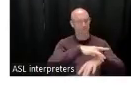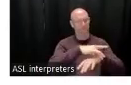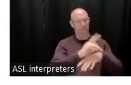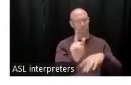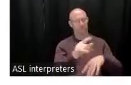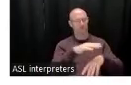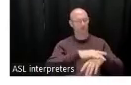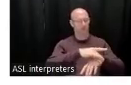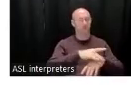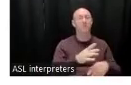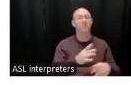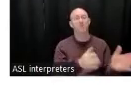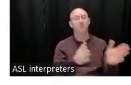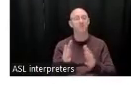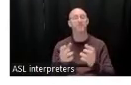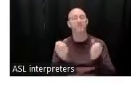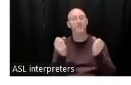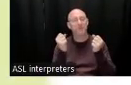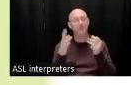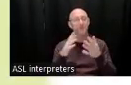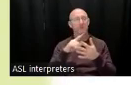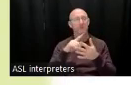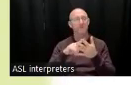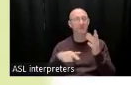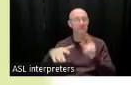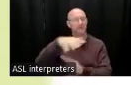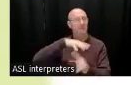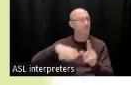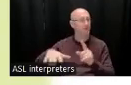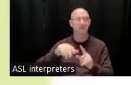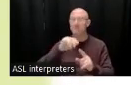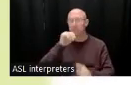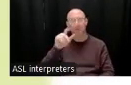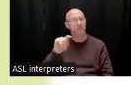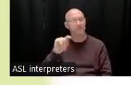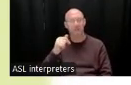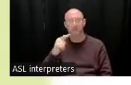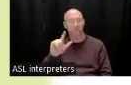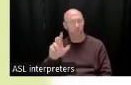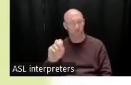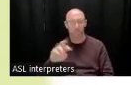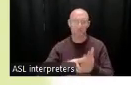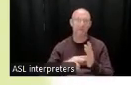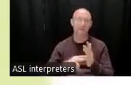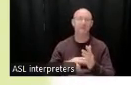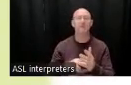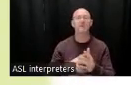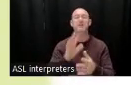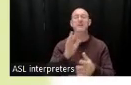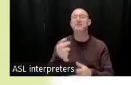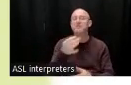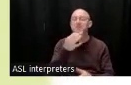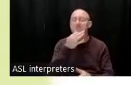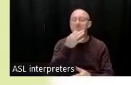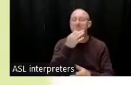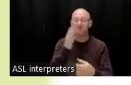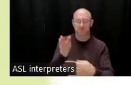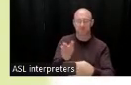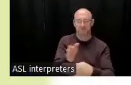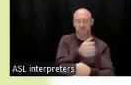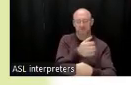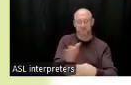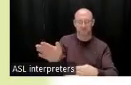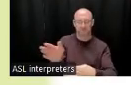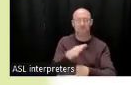geography. But there's also a lot of aspects of the environment that are intangible, and those are things like the range of expertise that